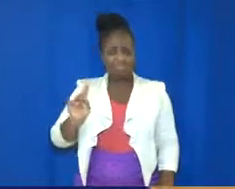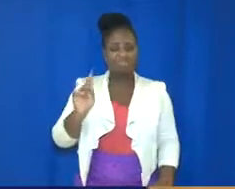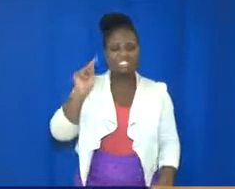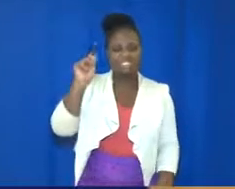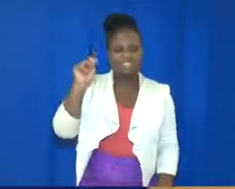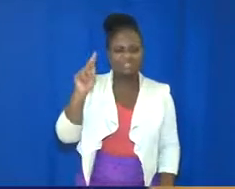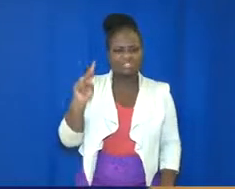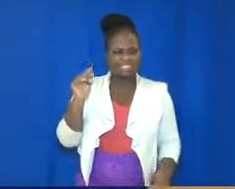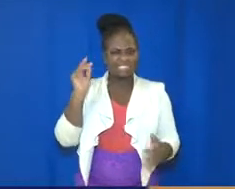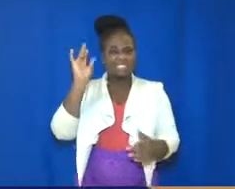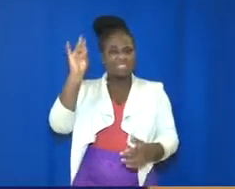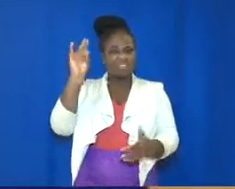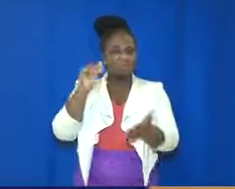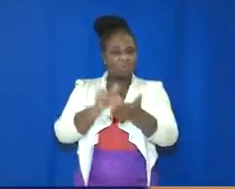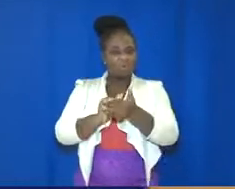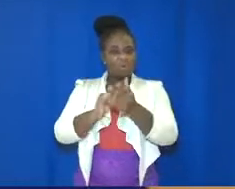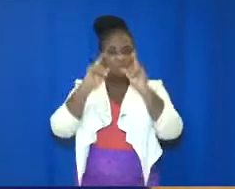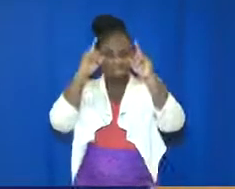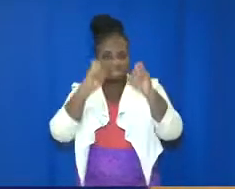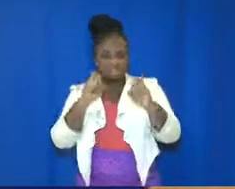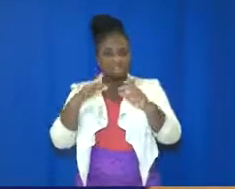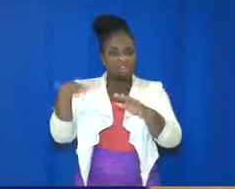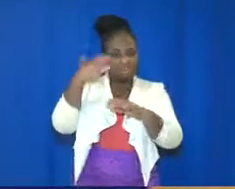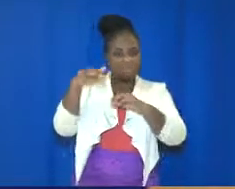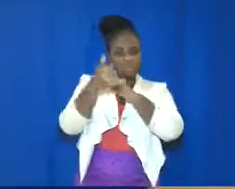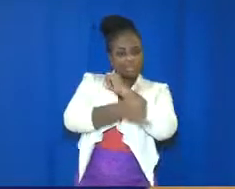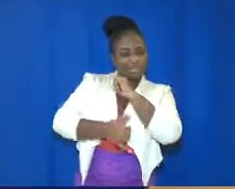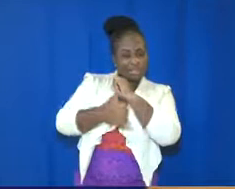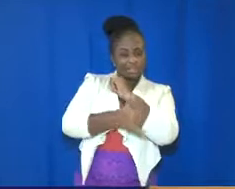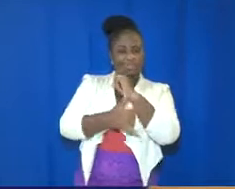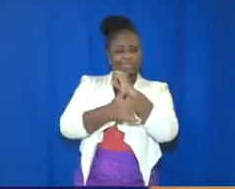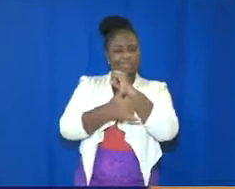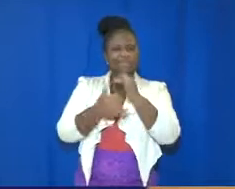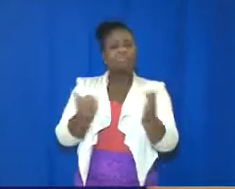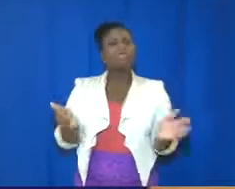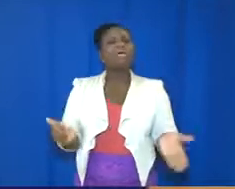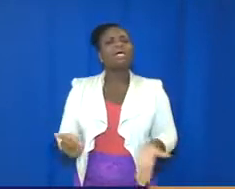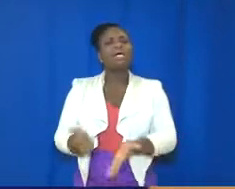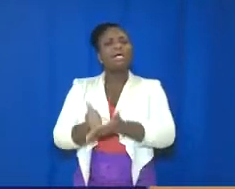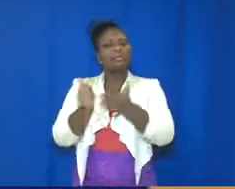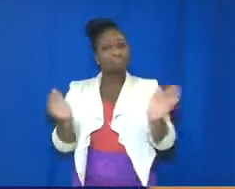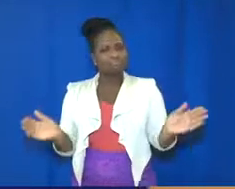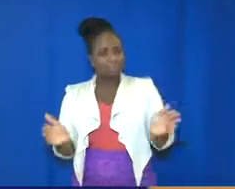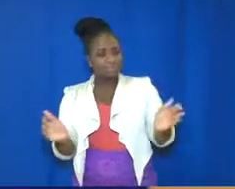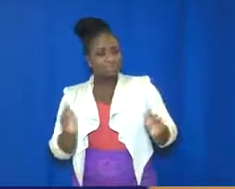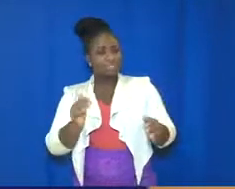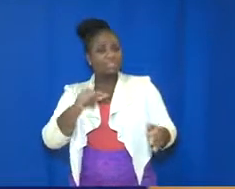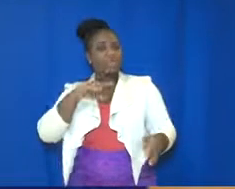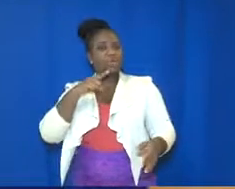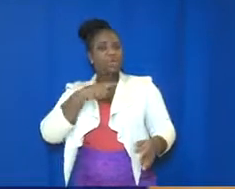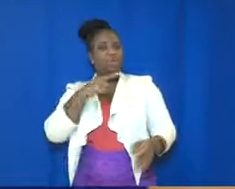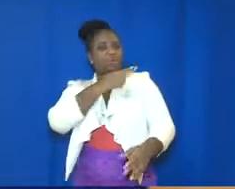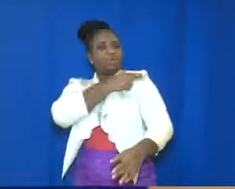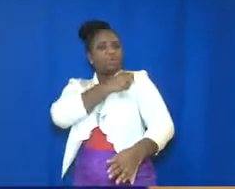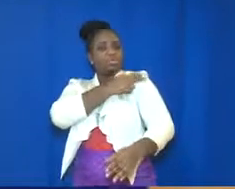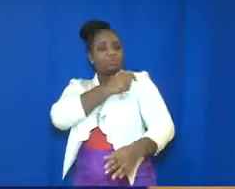stream of 7 more testing facilities across the country to complement the efforts of the Noguchi Research